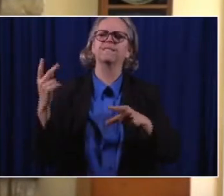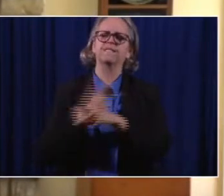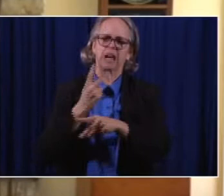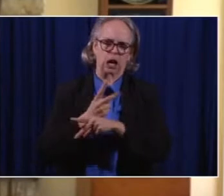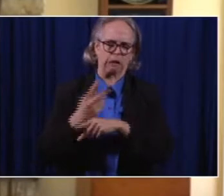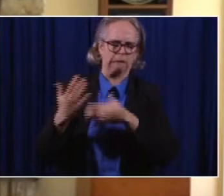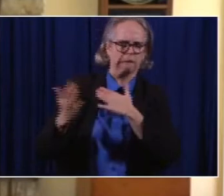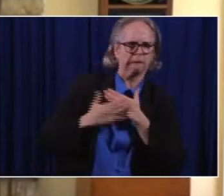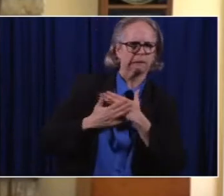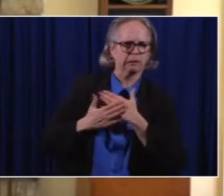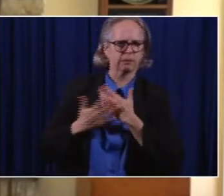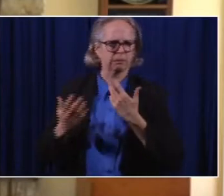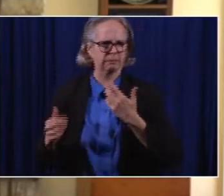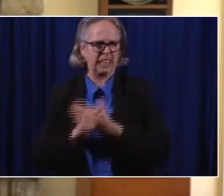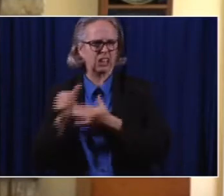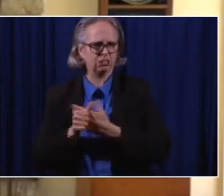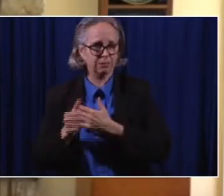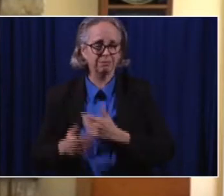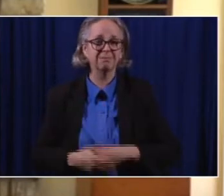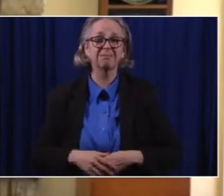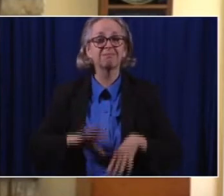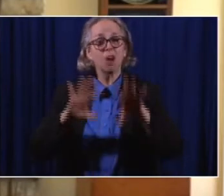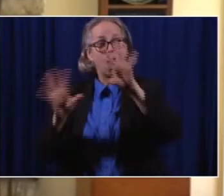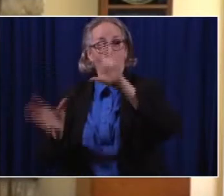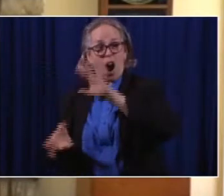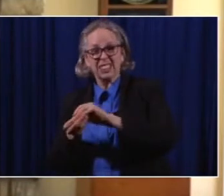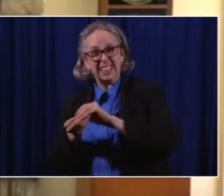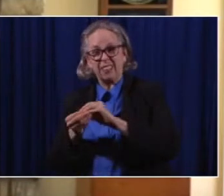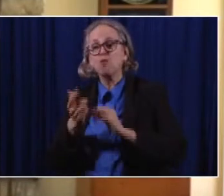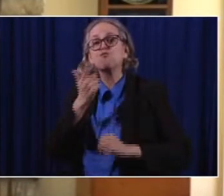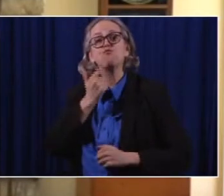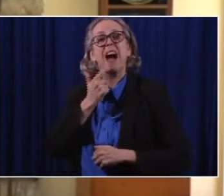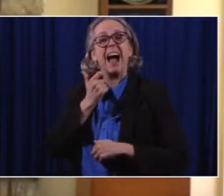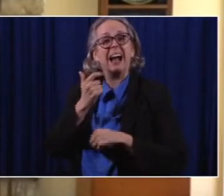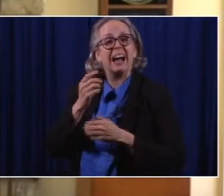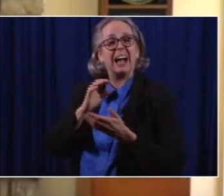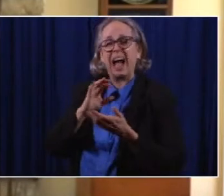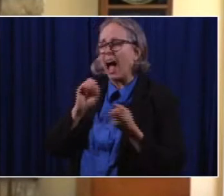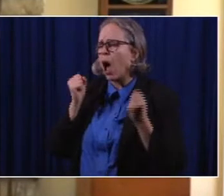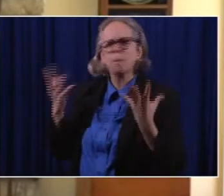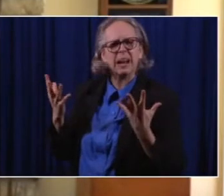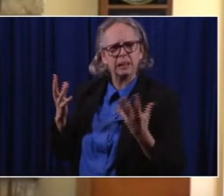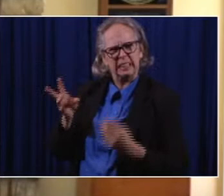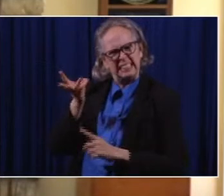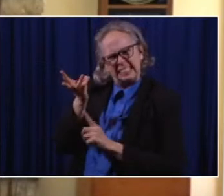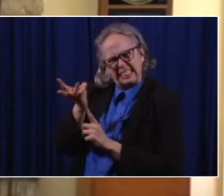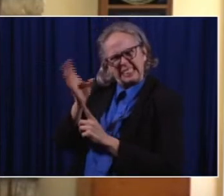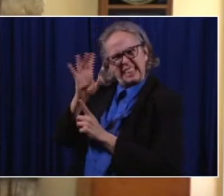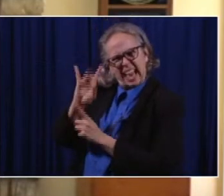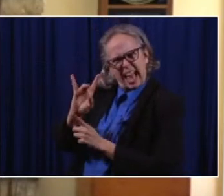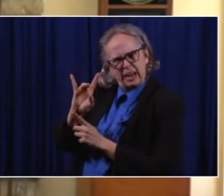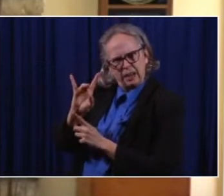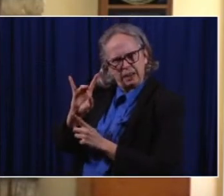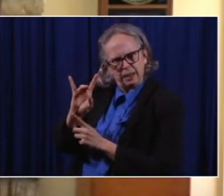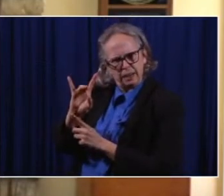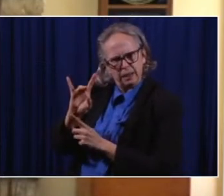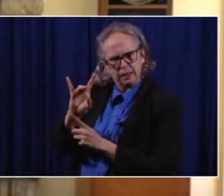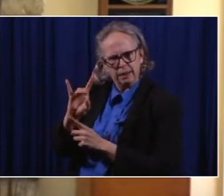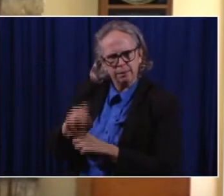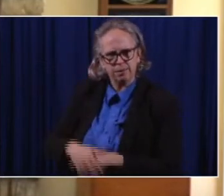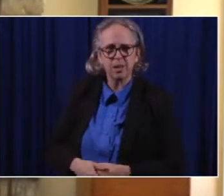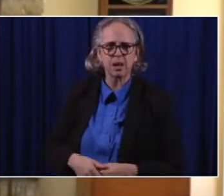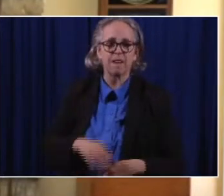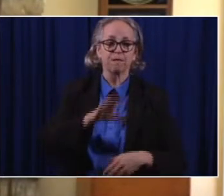68 of our counties are now red. Franklin and Tuscarawas counties are on our watch list. Today's new red counties are Brown